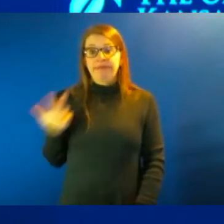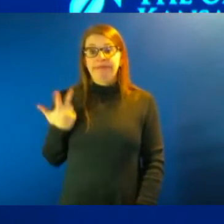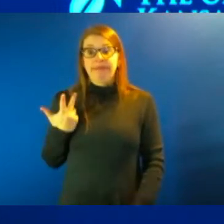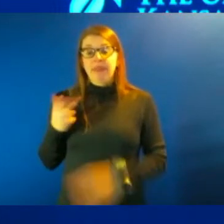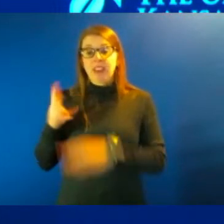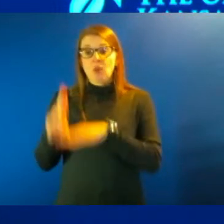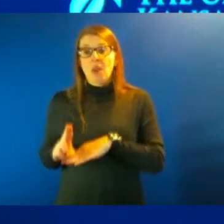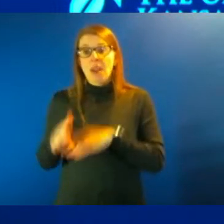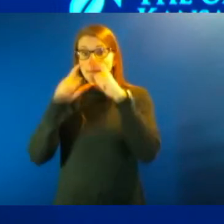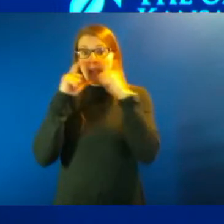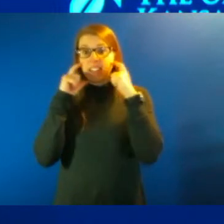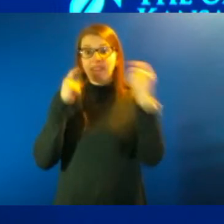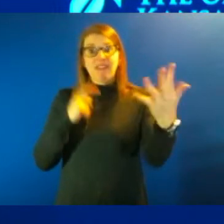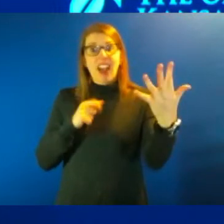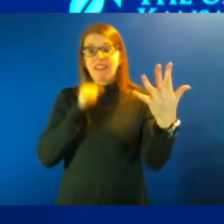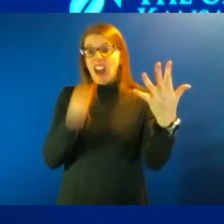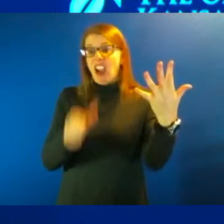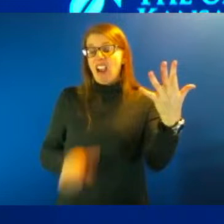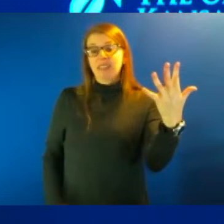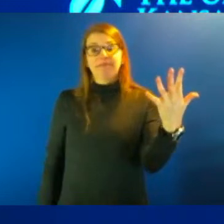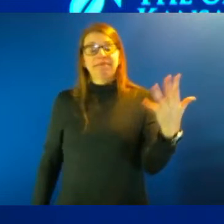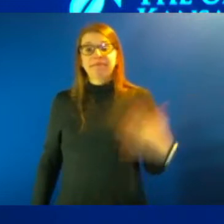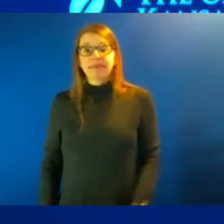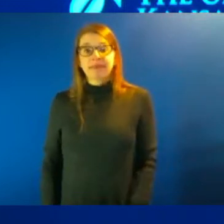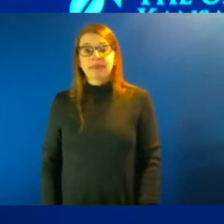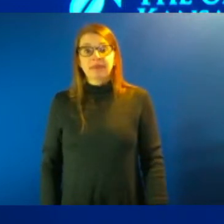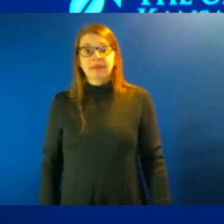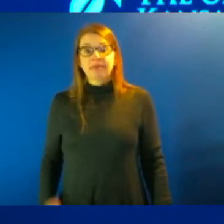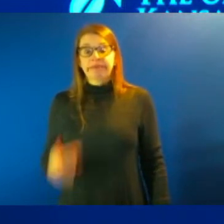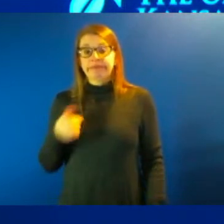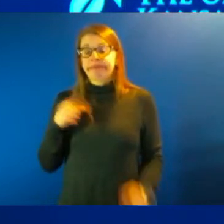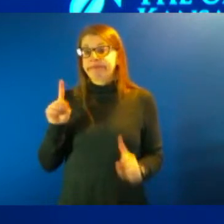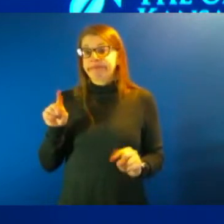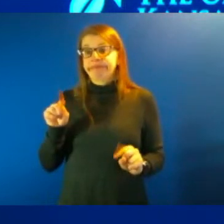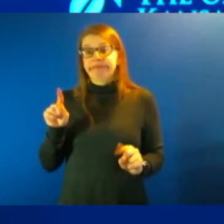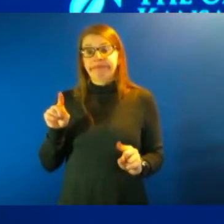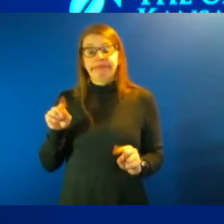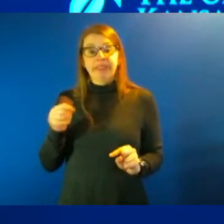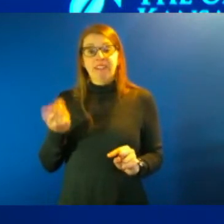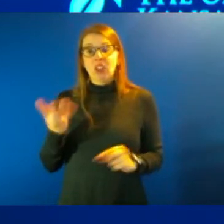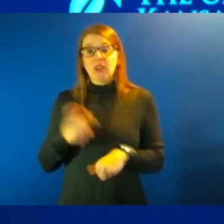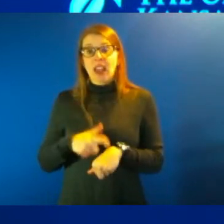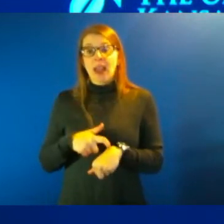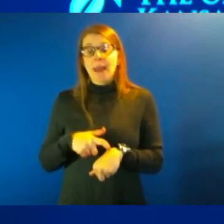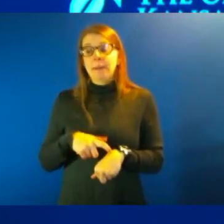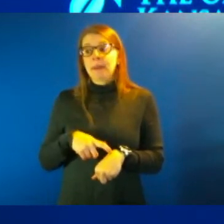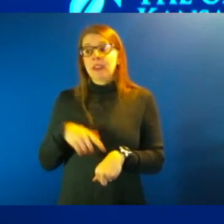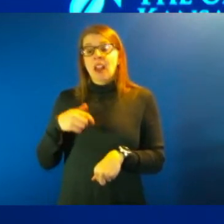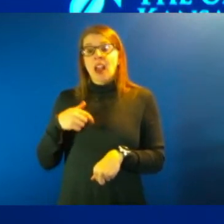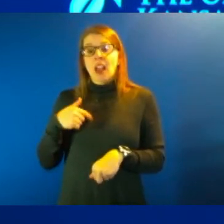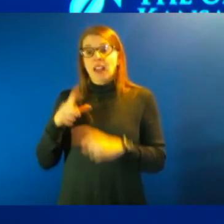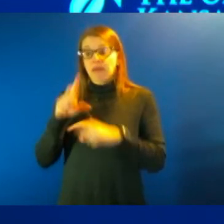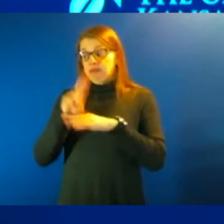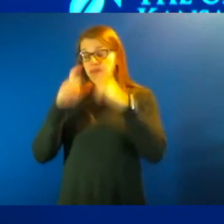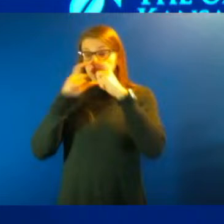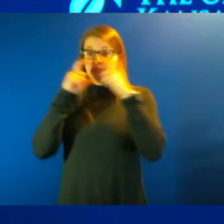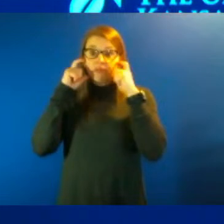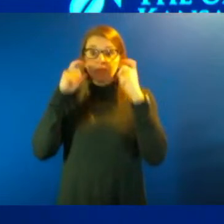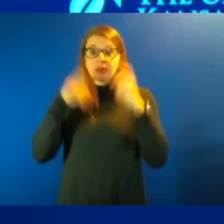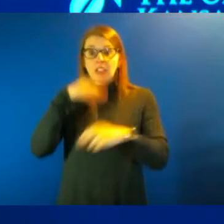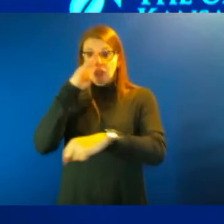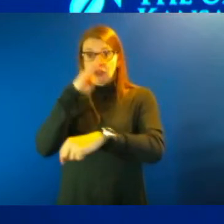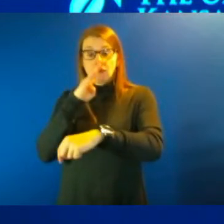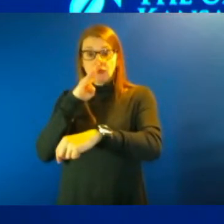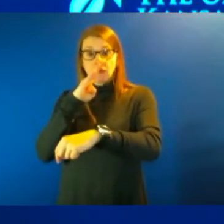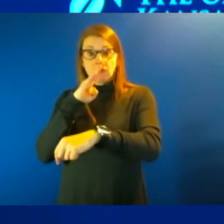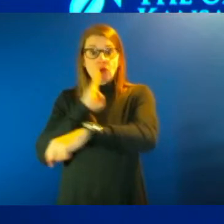not. And I've been doing it a couple times. And I always wear my mask. My daughter was with me. She wore her mask. Another friend wore their mask. You're wearing the mask